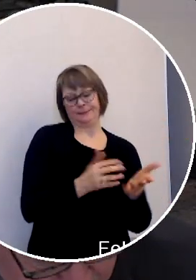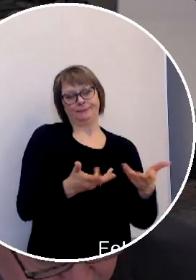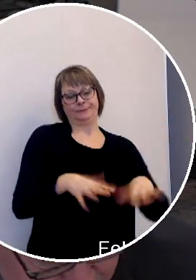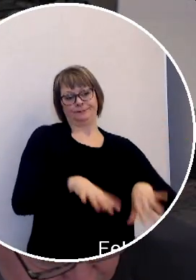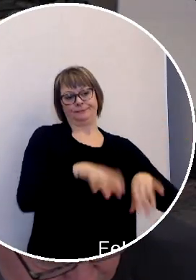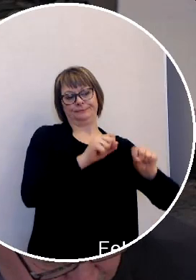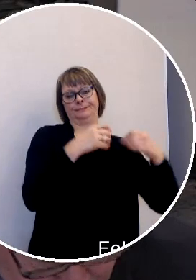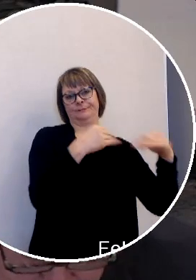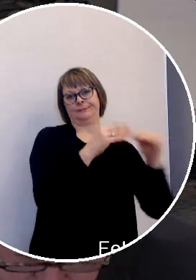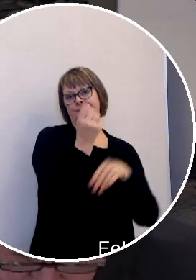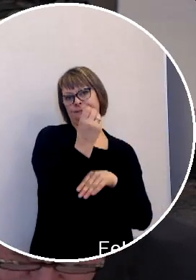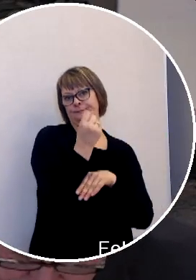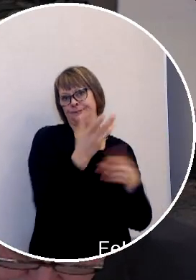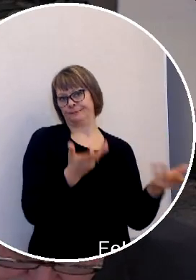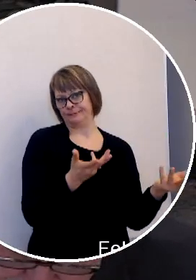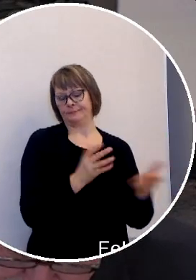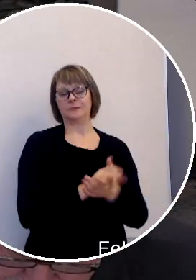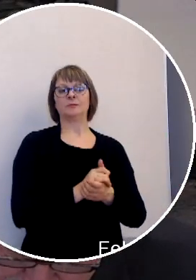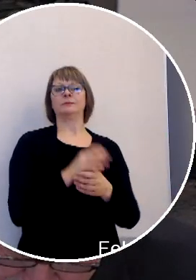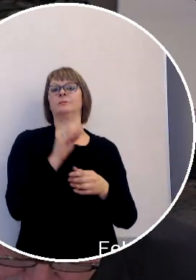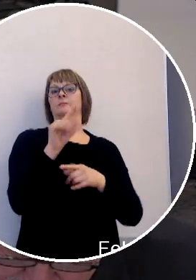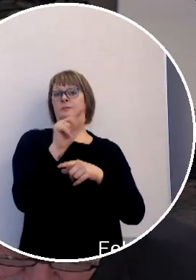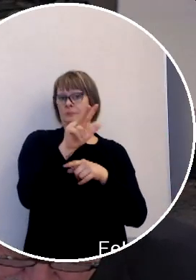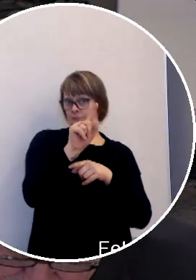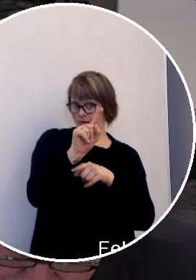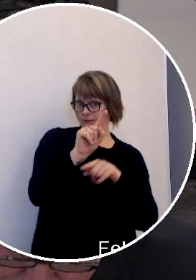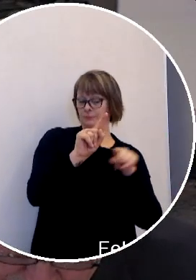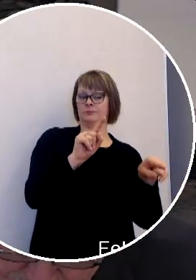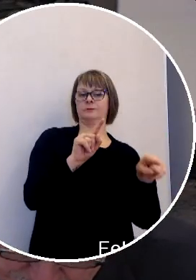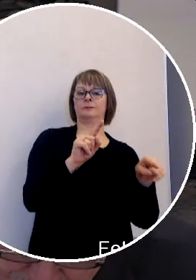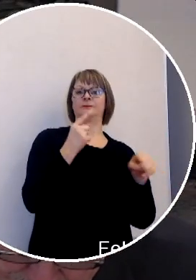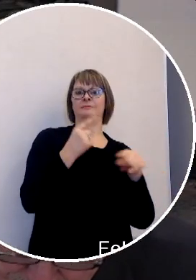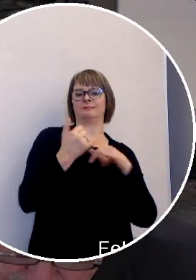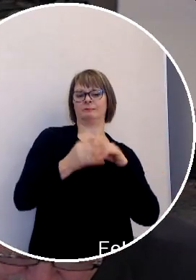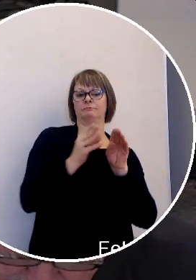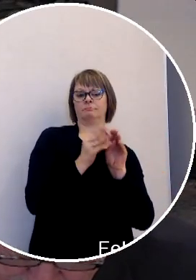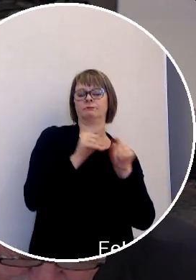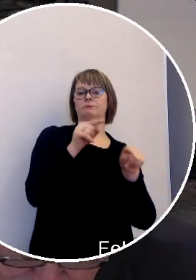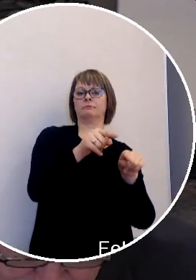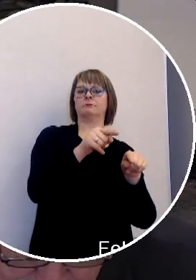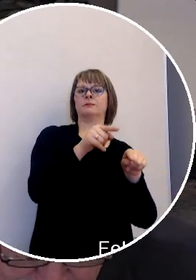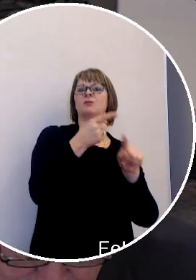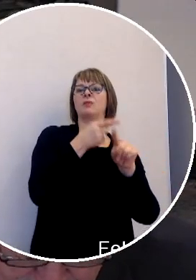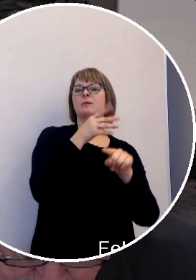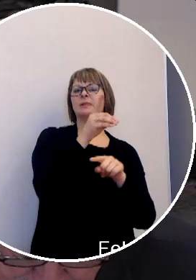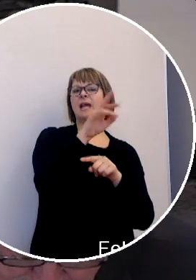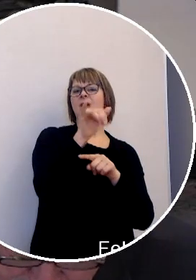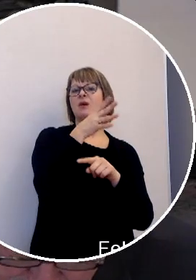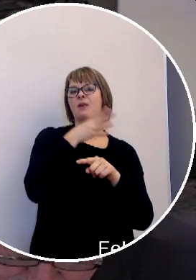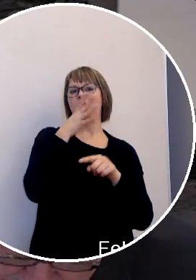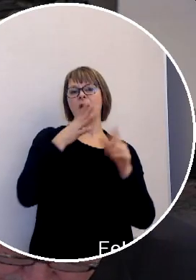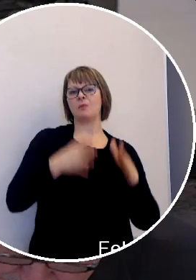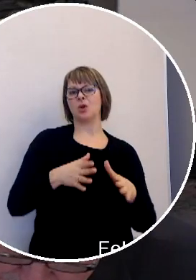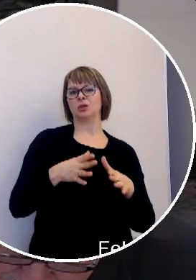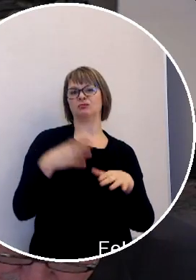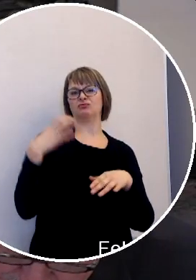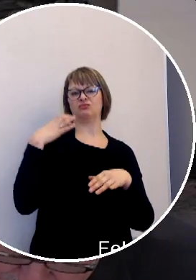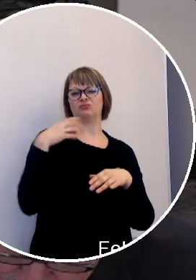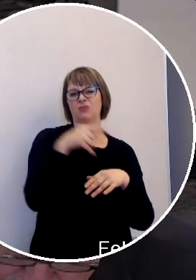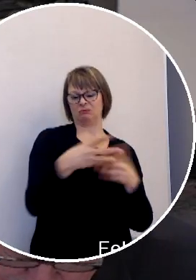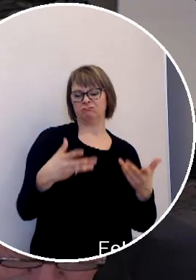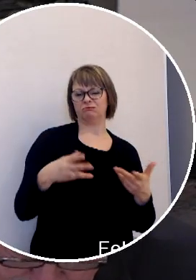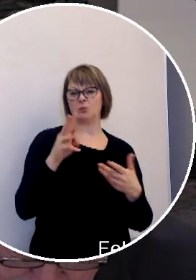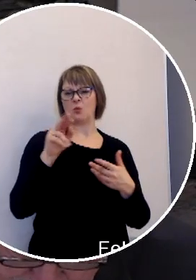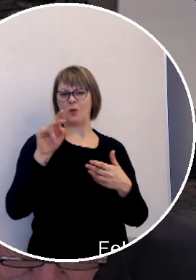October 21st, the last meeting, Crosby Williams of the Dairy Farmers in Newfoundland and Labrador, Vice Chair John